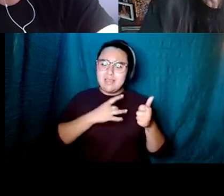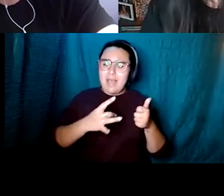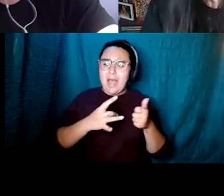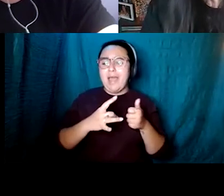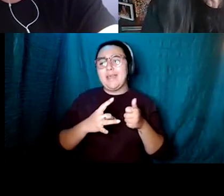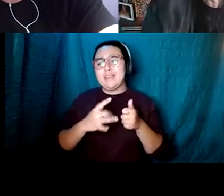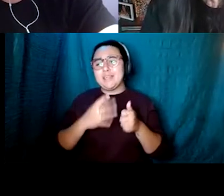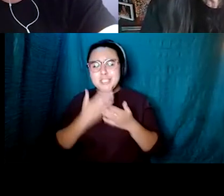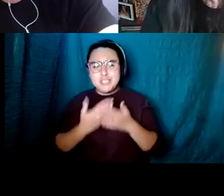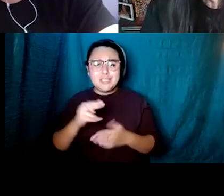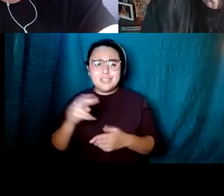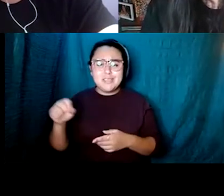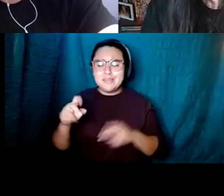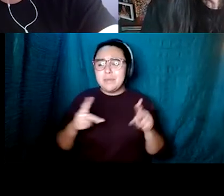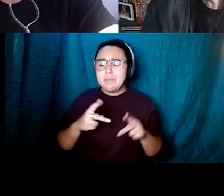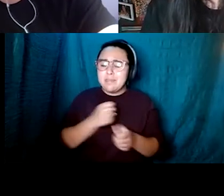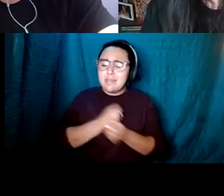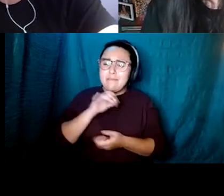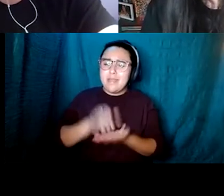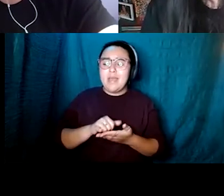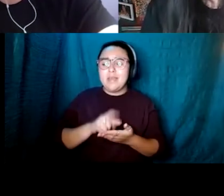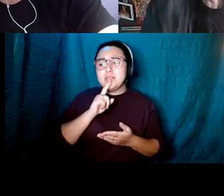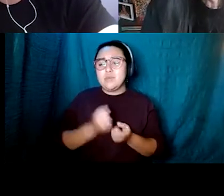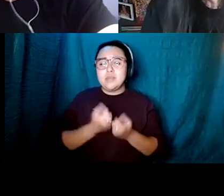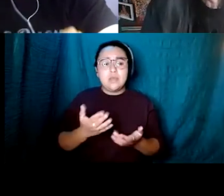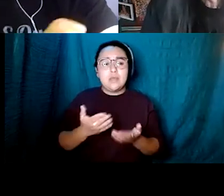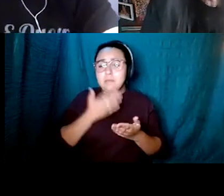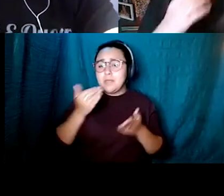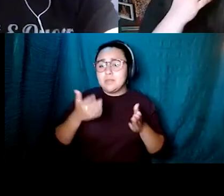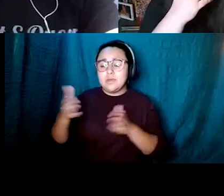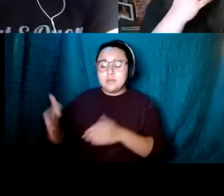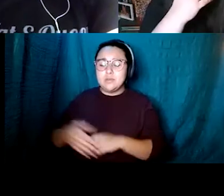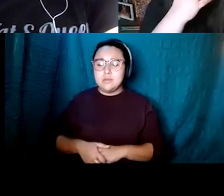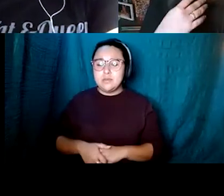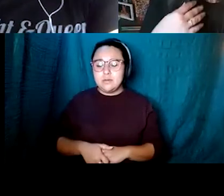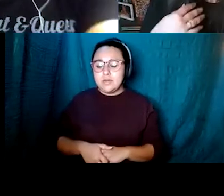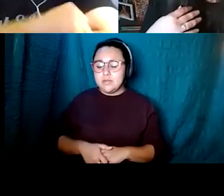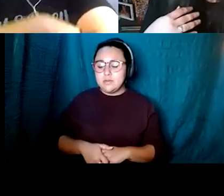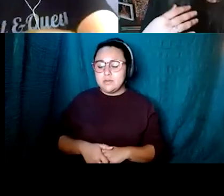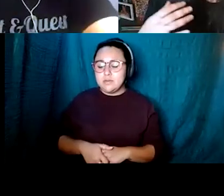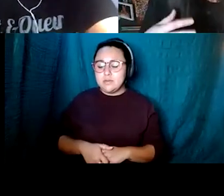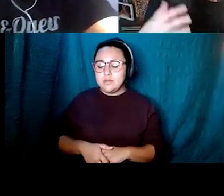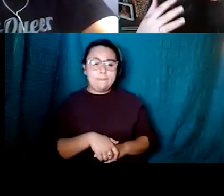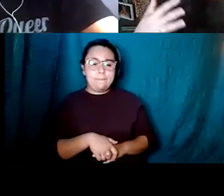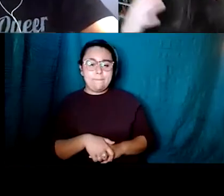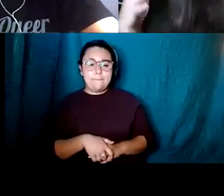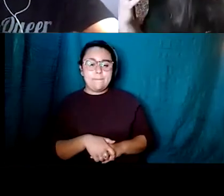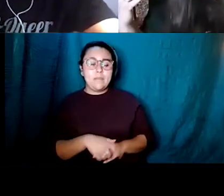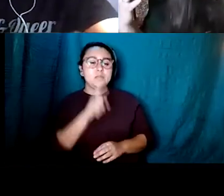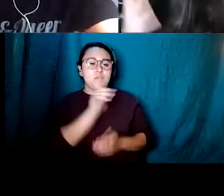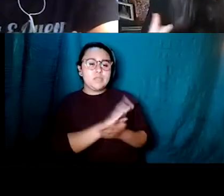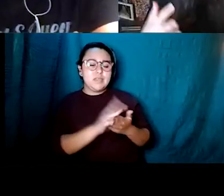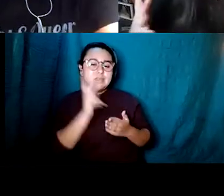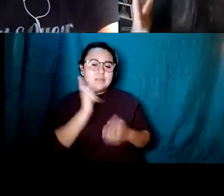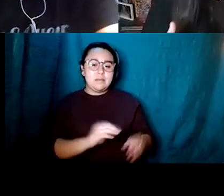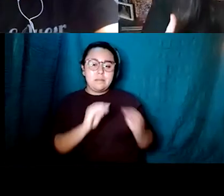and it is exhausting in all the best ways. And it's really like nice seeing that more